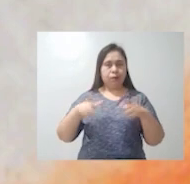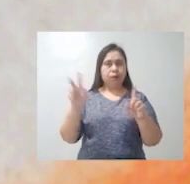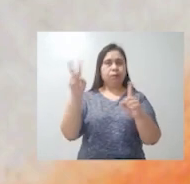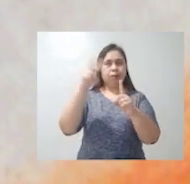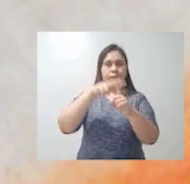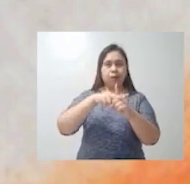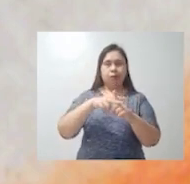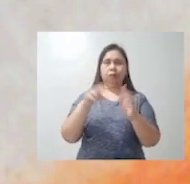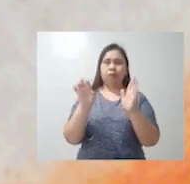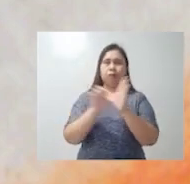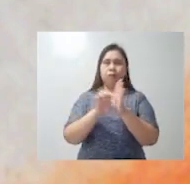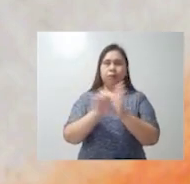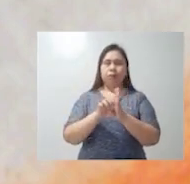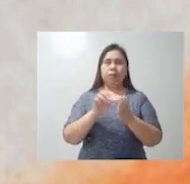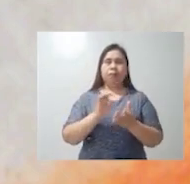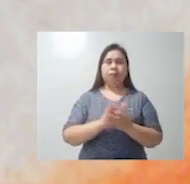example.